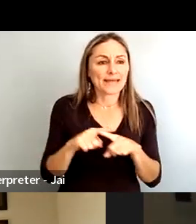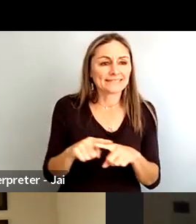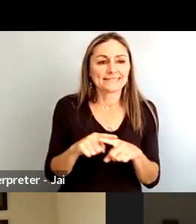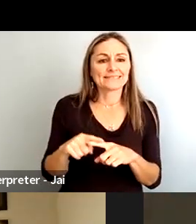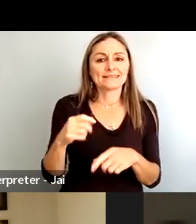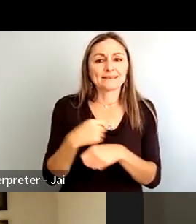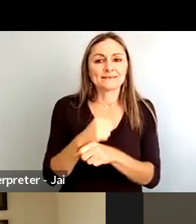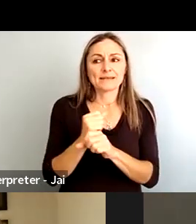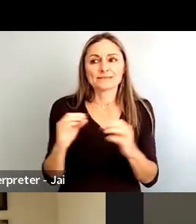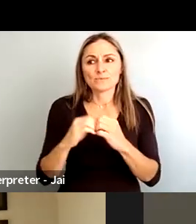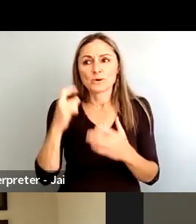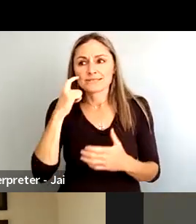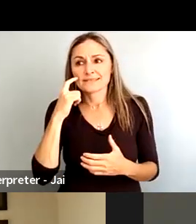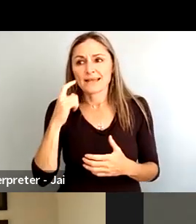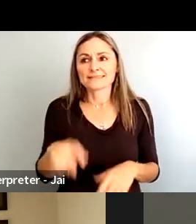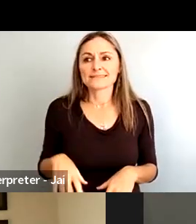that, which we mentioned.